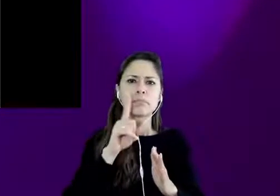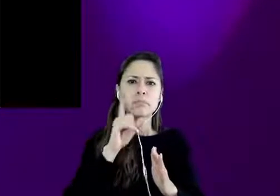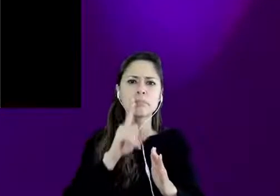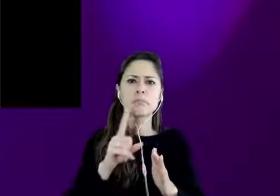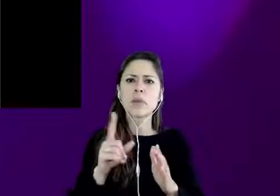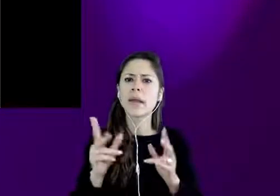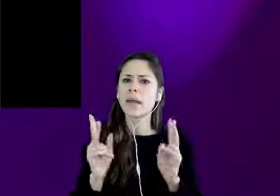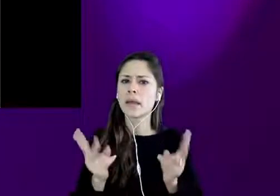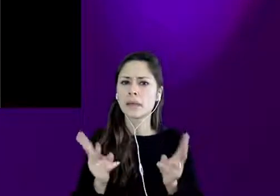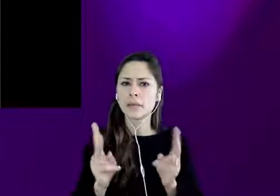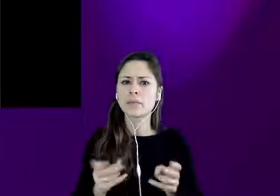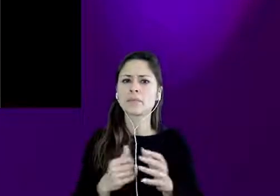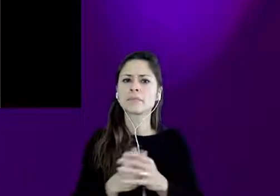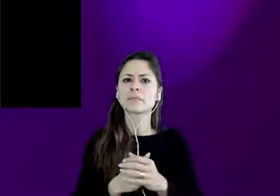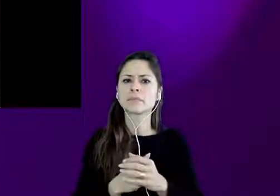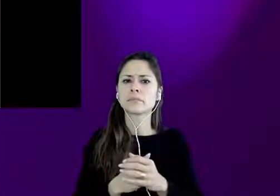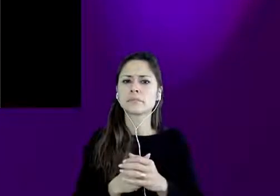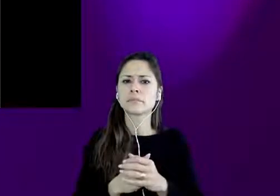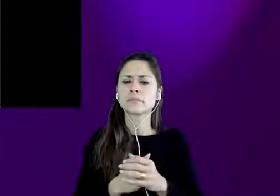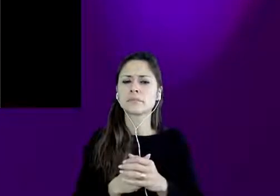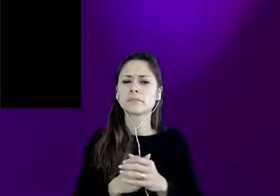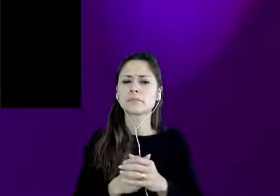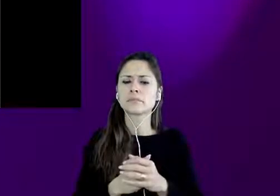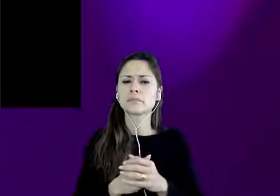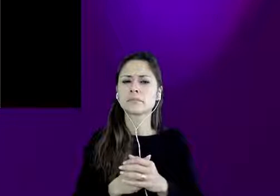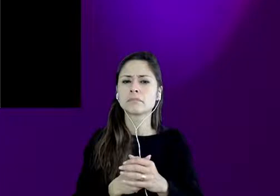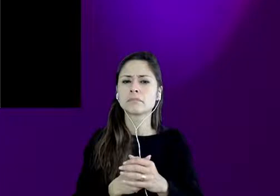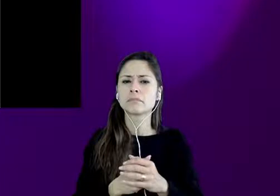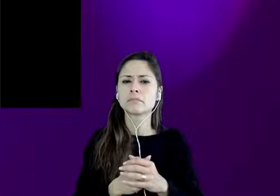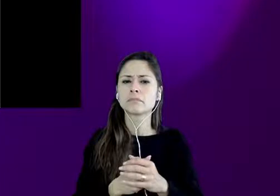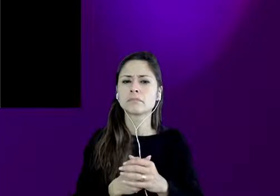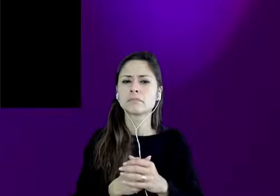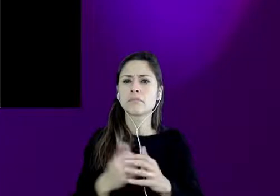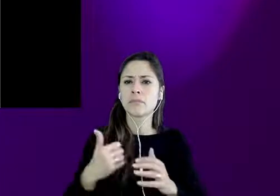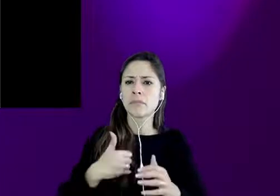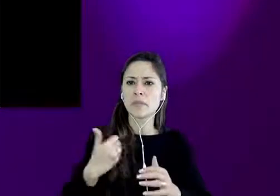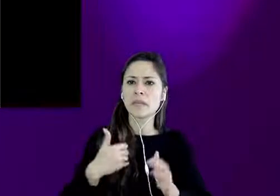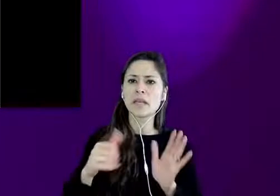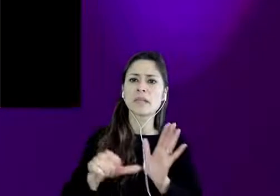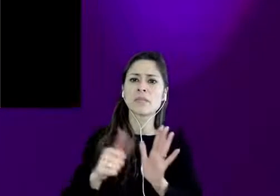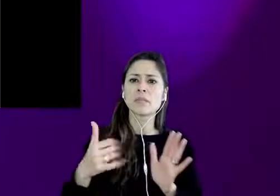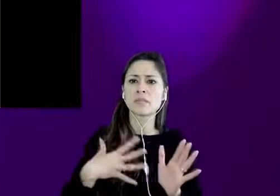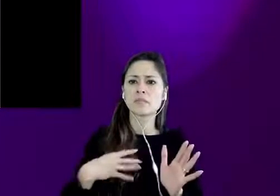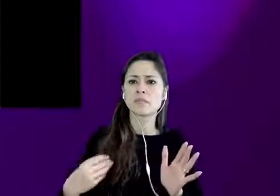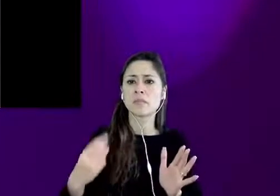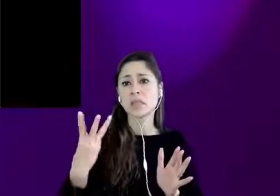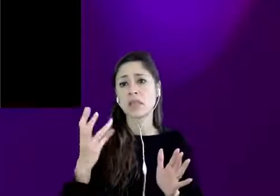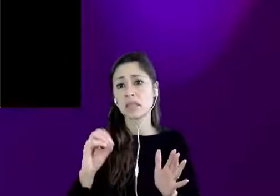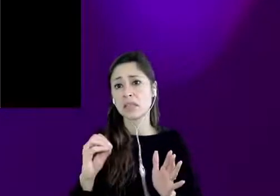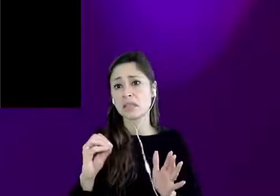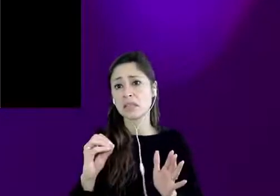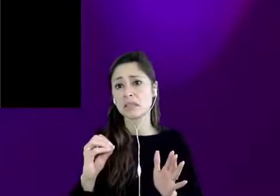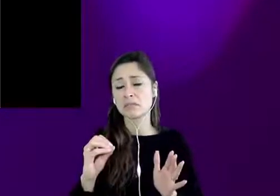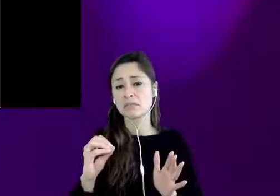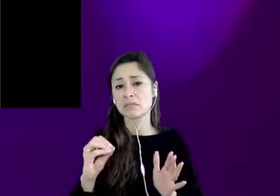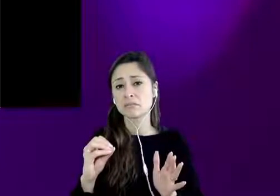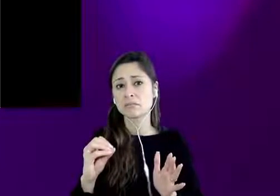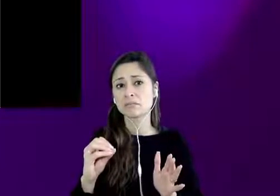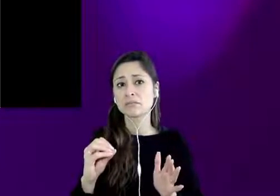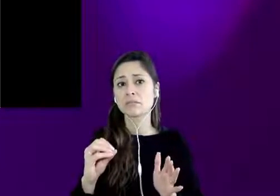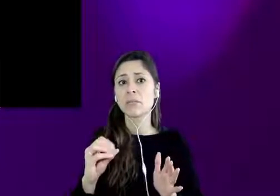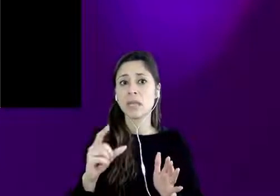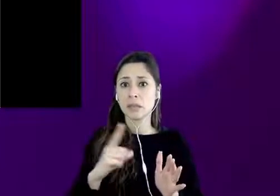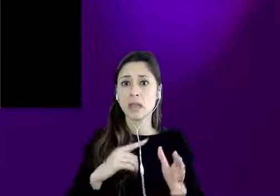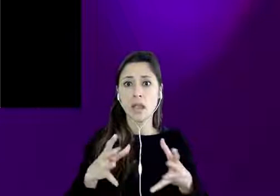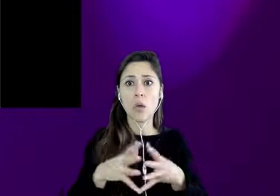of the first baby is at age 30. So there is really an international phenomenon that is going on. And